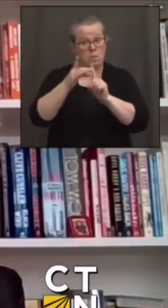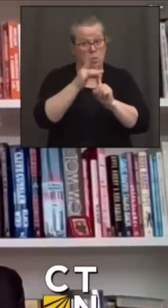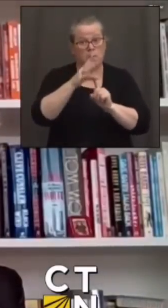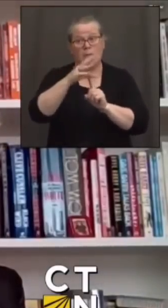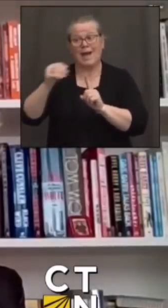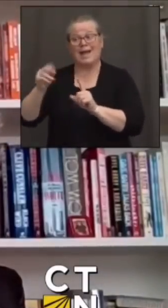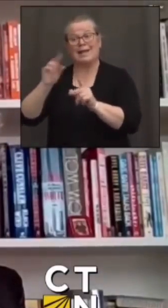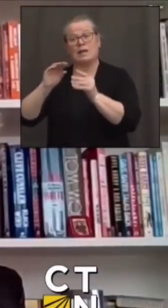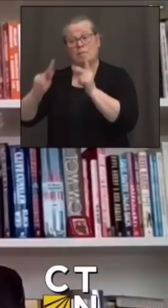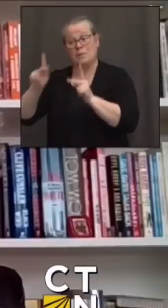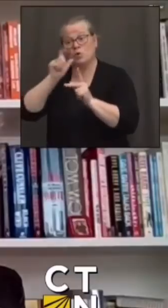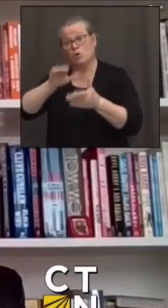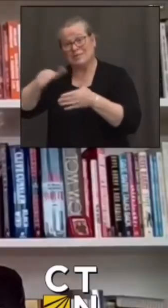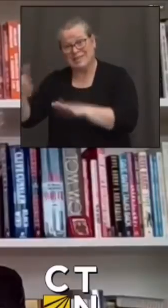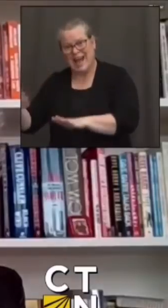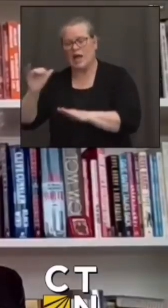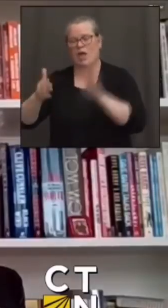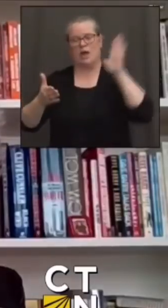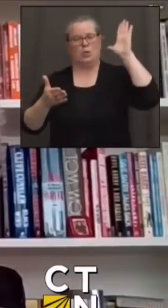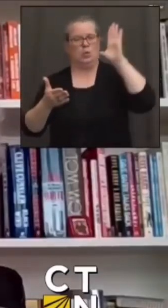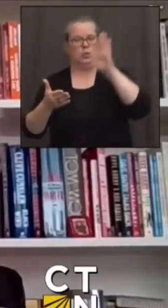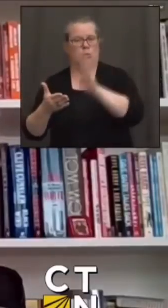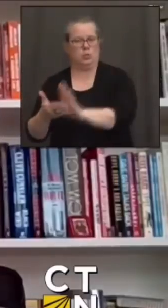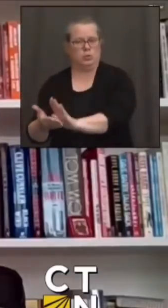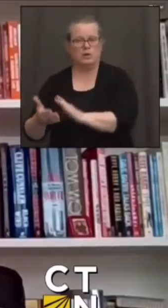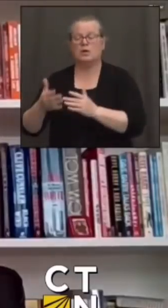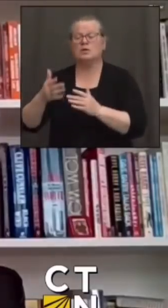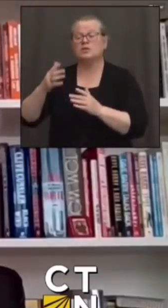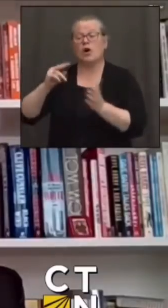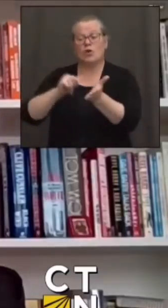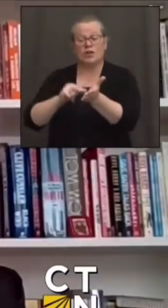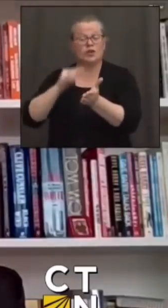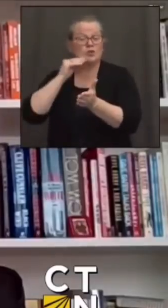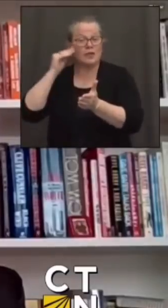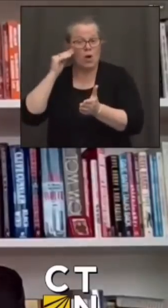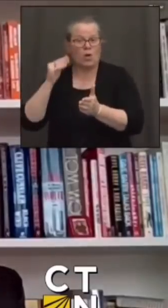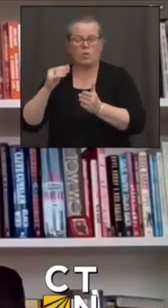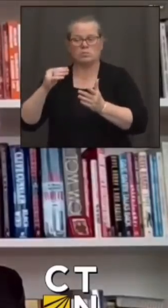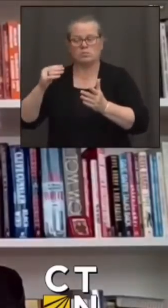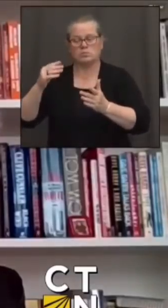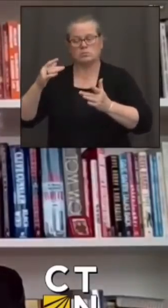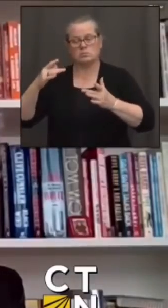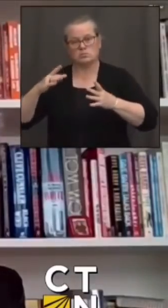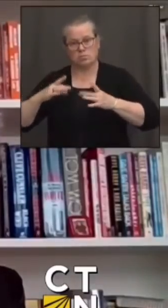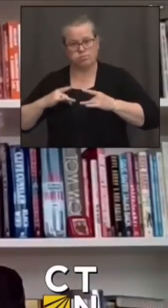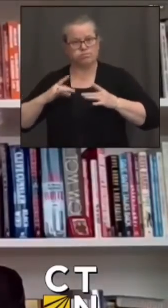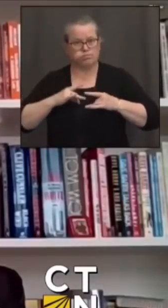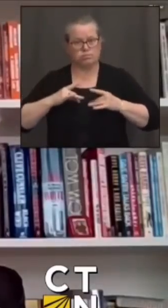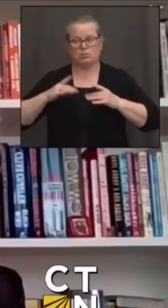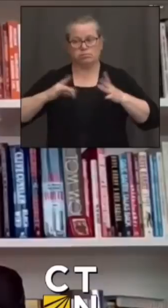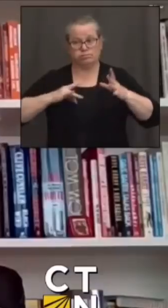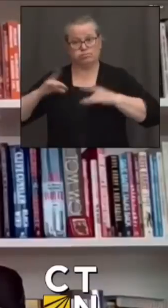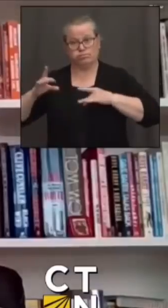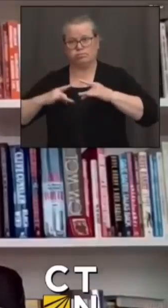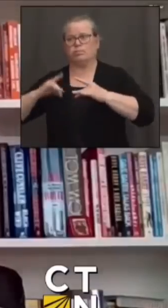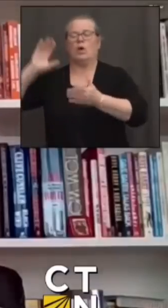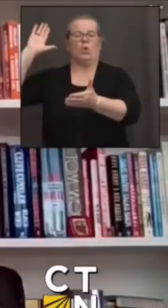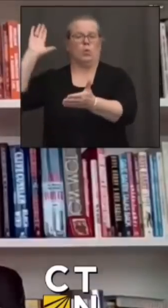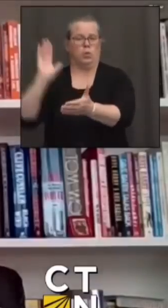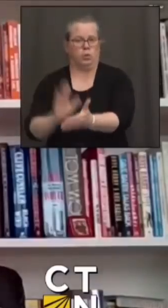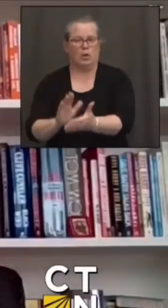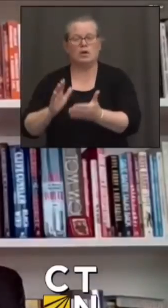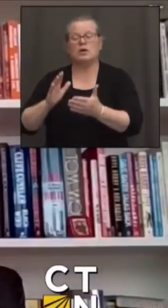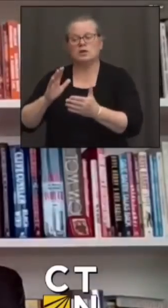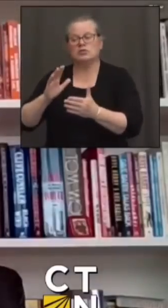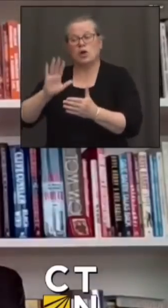And those outbreaks are becoming much, much smaller and much, much rarer. So we are scaling back on the